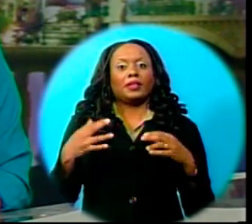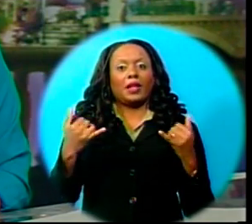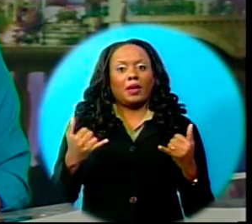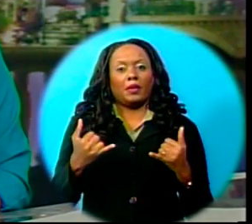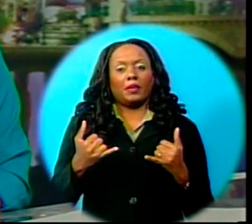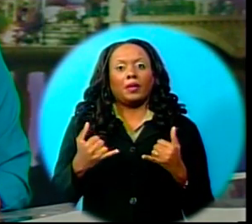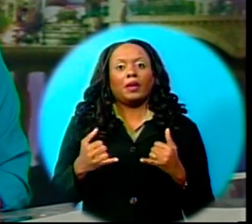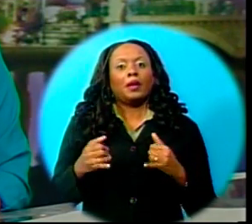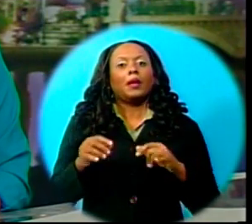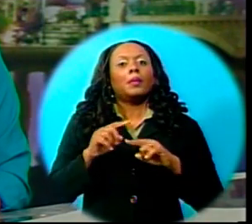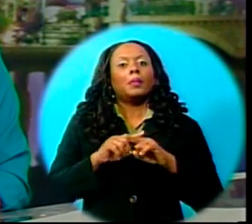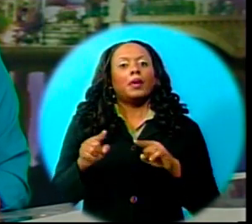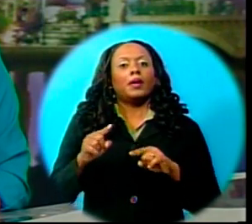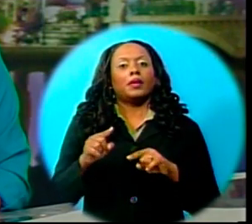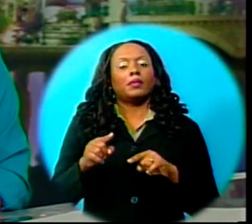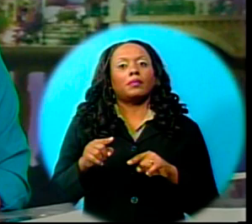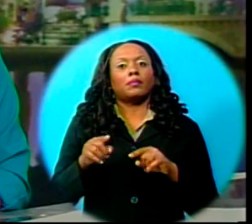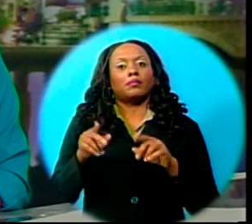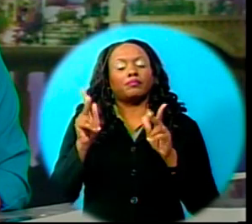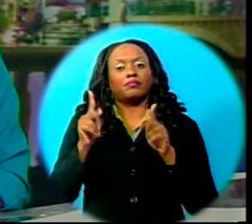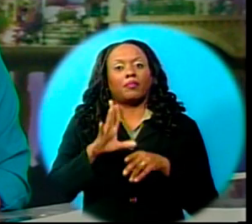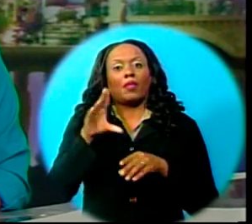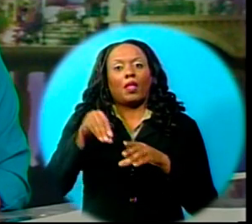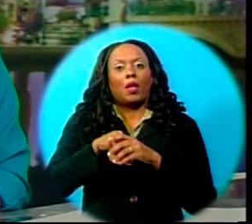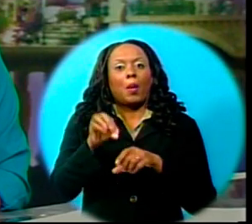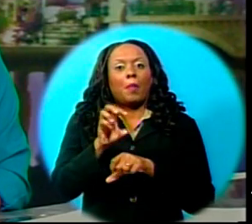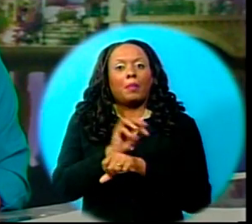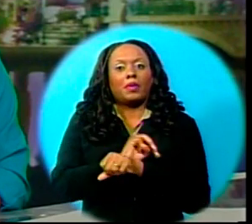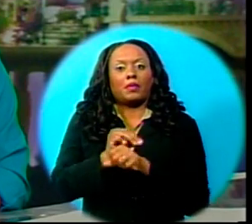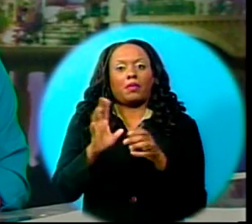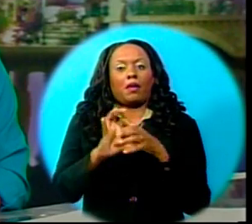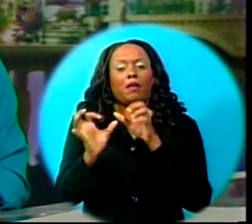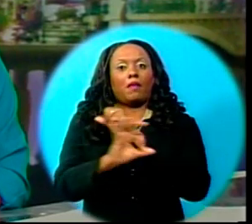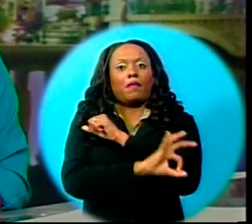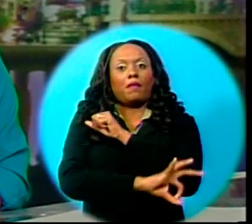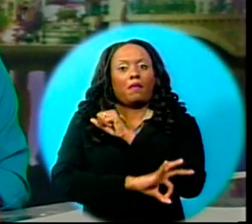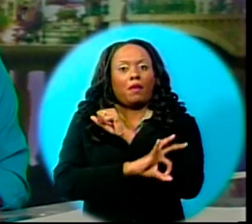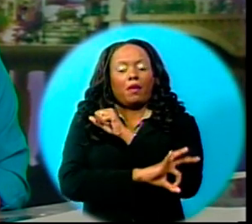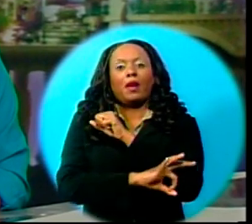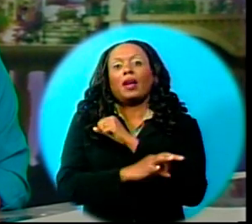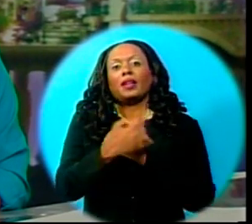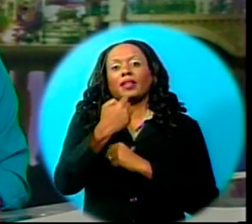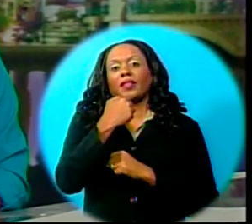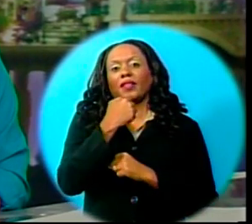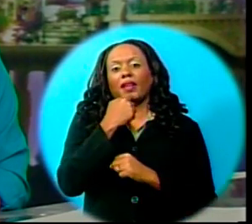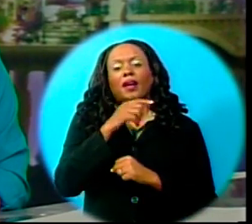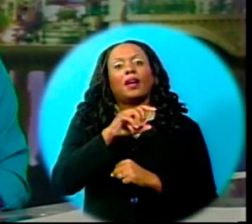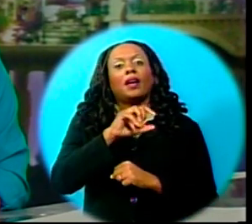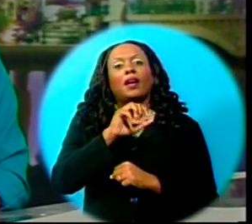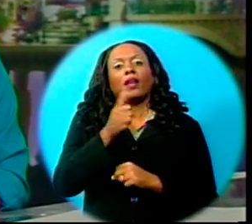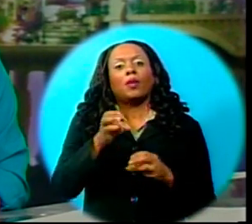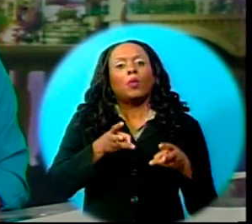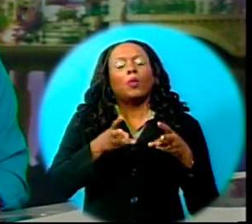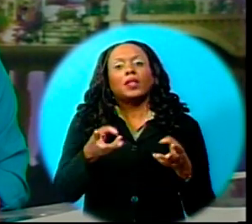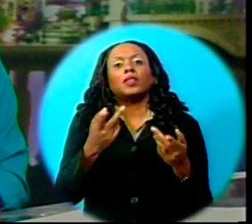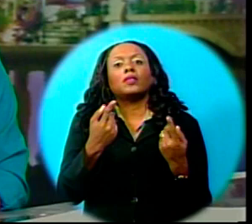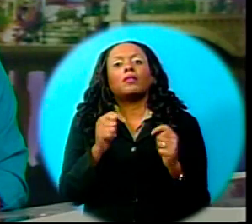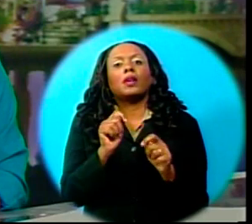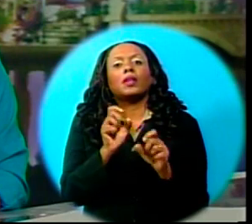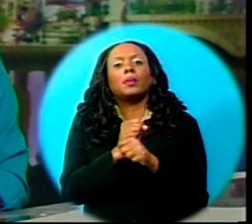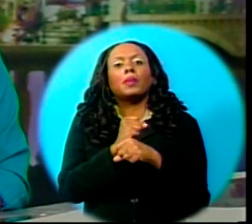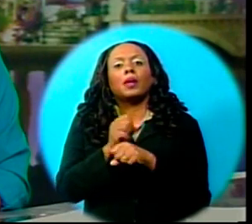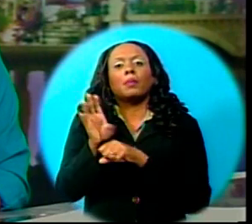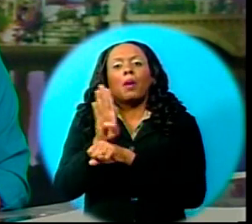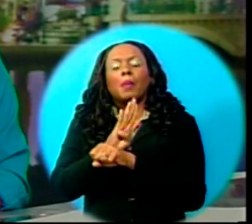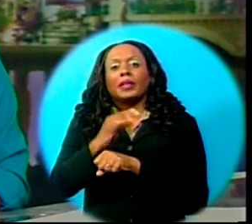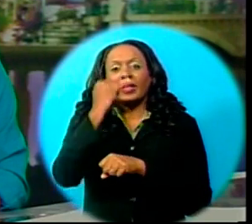Foreign Affairs, David Babulia, says a number of other areas have also been identified for closer cooperation between the two